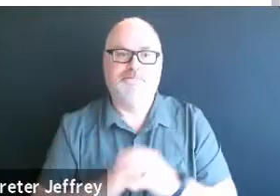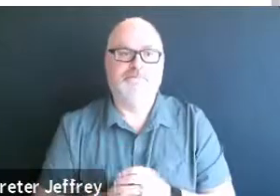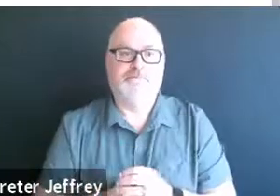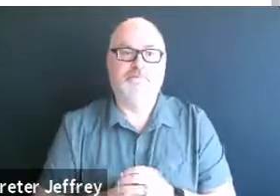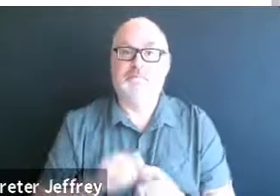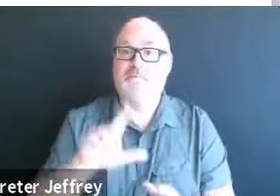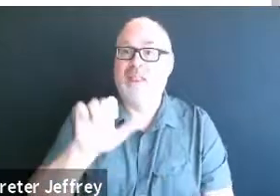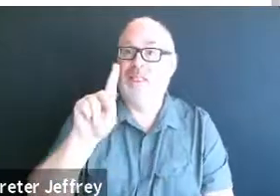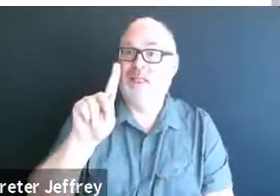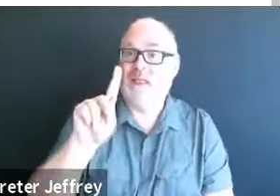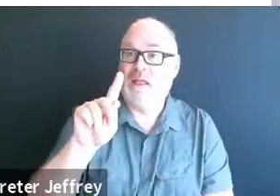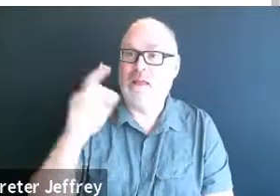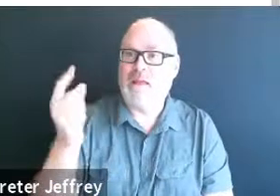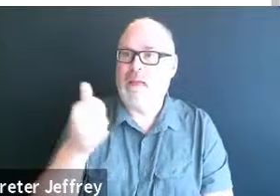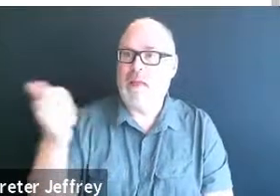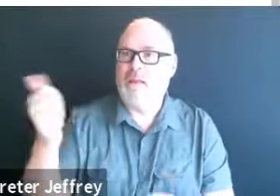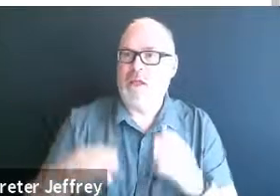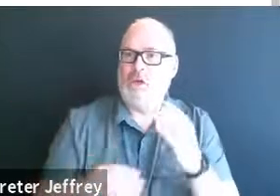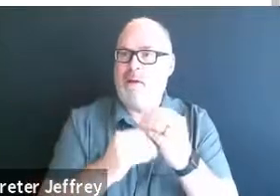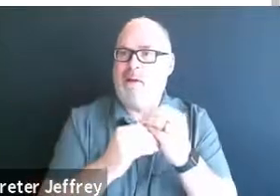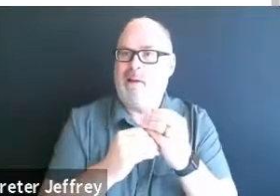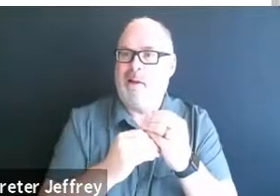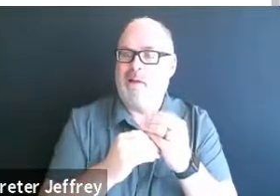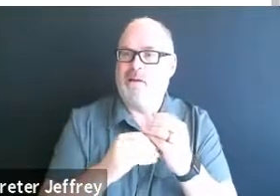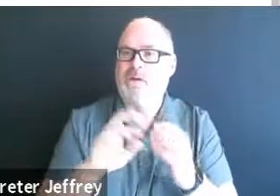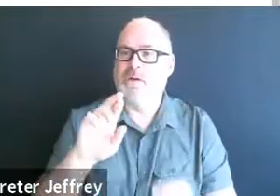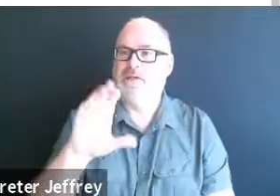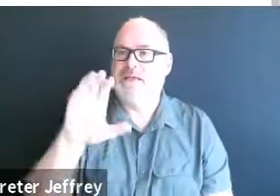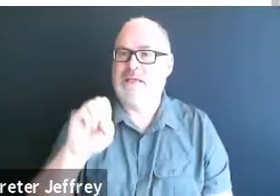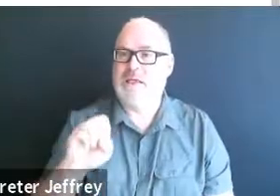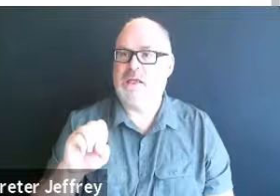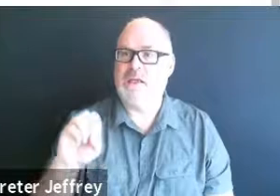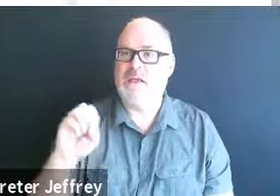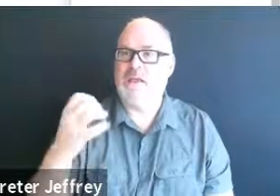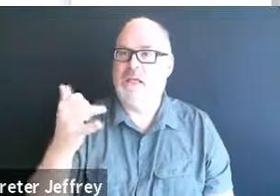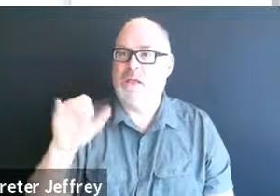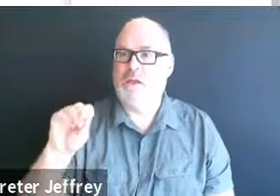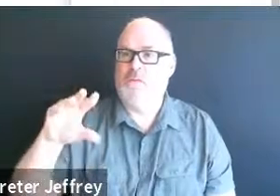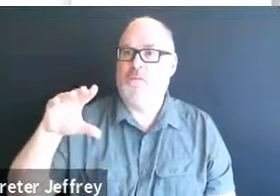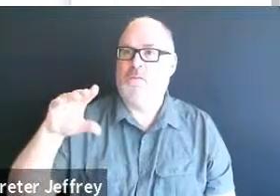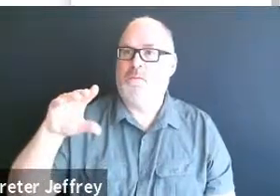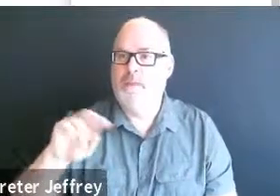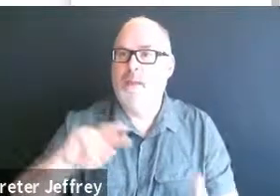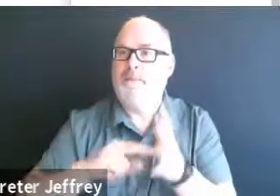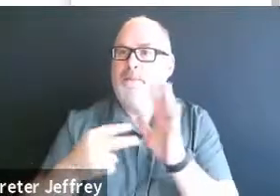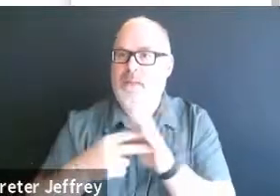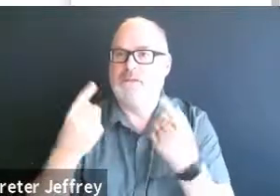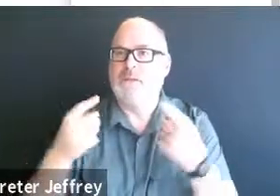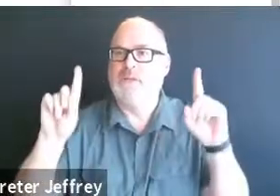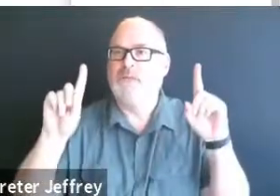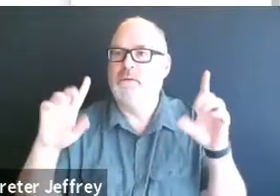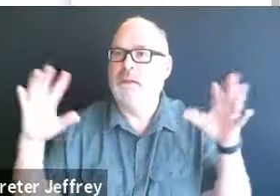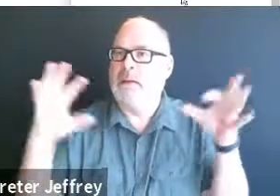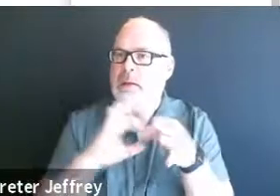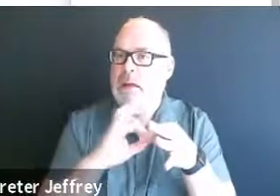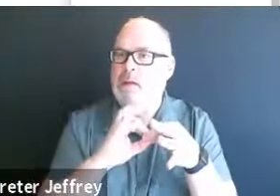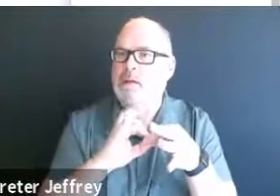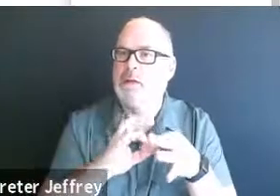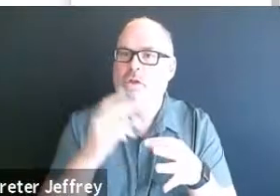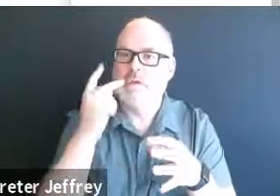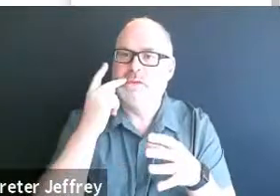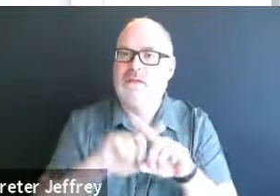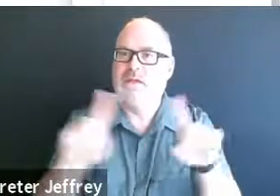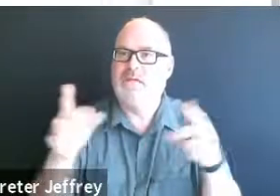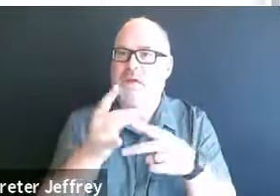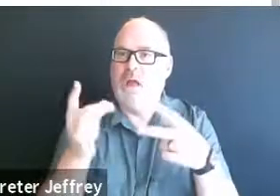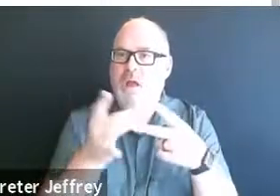When anything that you're putting into the rich content editor flashes yellow, it means that it succeeded. So you can see here the different link